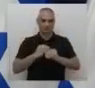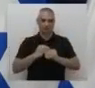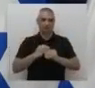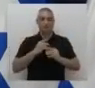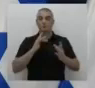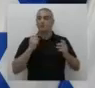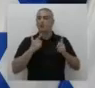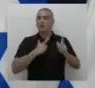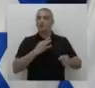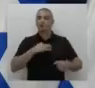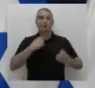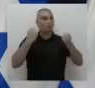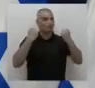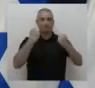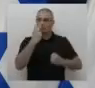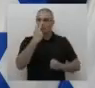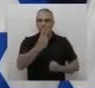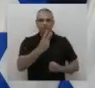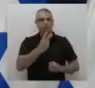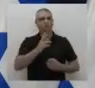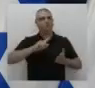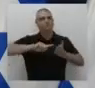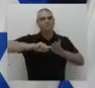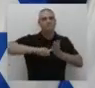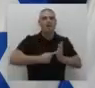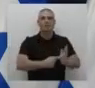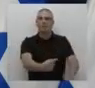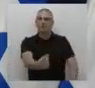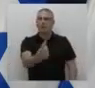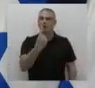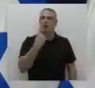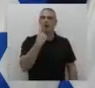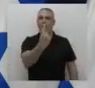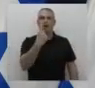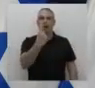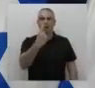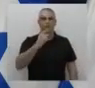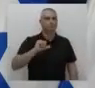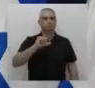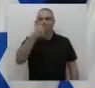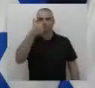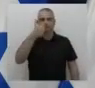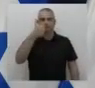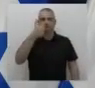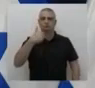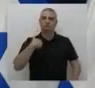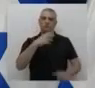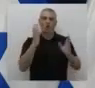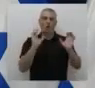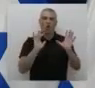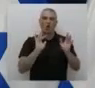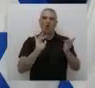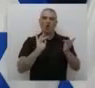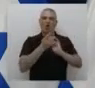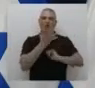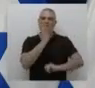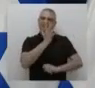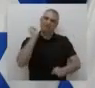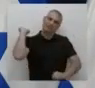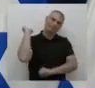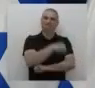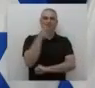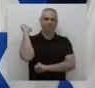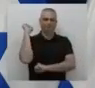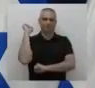and all other wars in this country. Our hero troops, they have one supreme